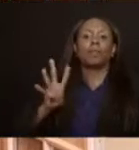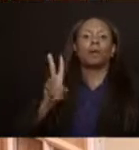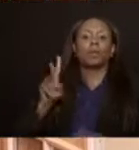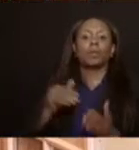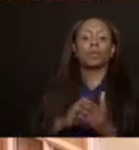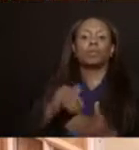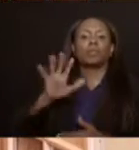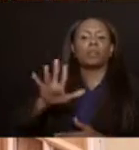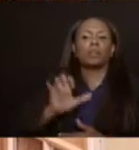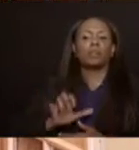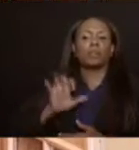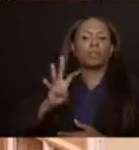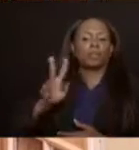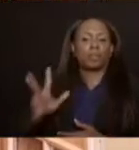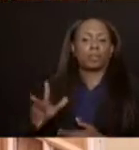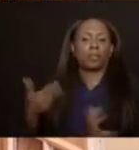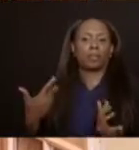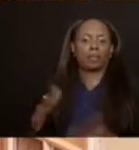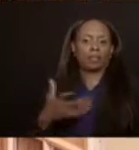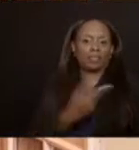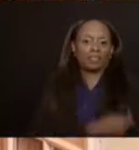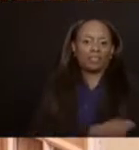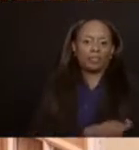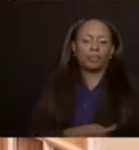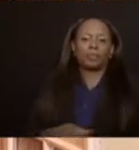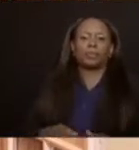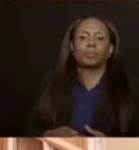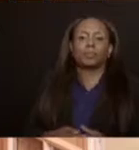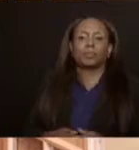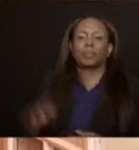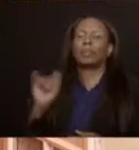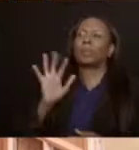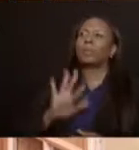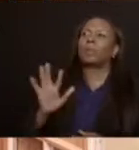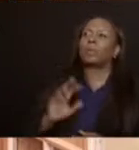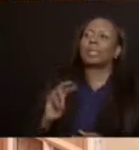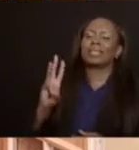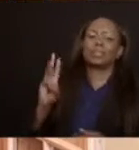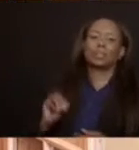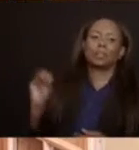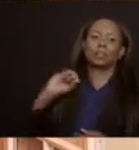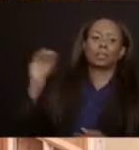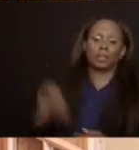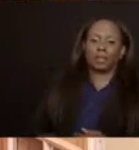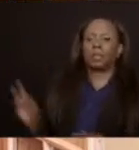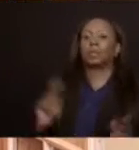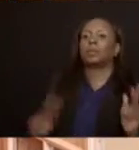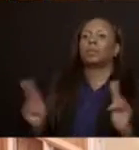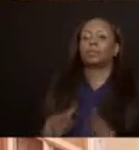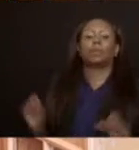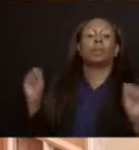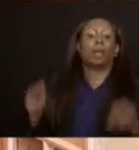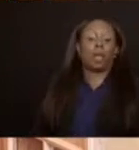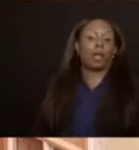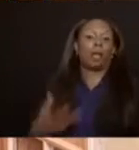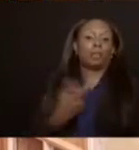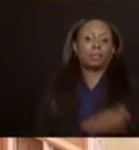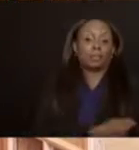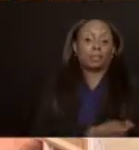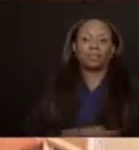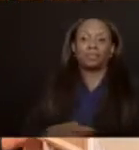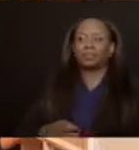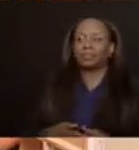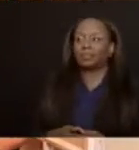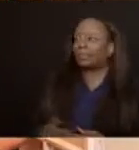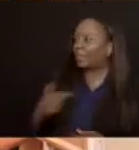142,543 have taken it. My friends, that is almost 60% of the eligible Barbadians who have taken it. And